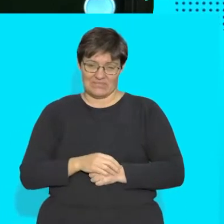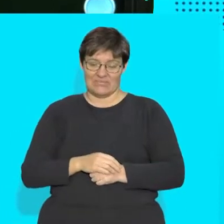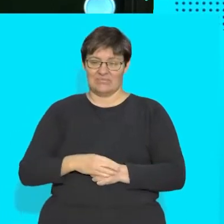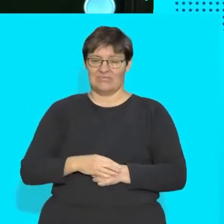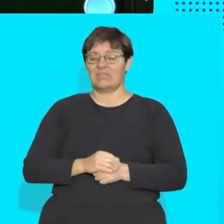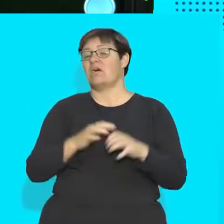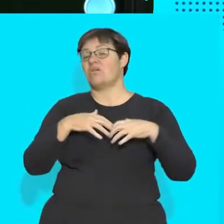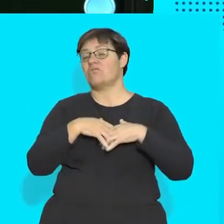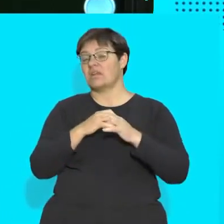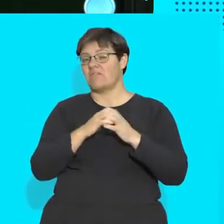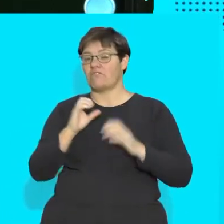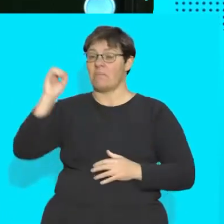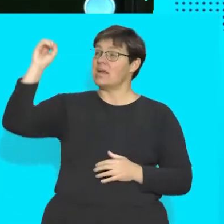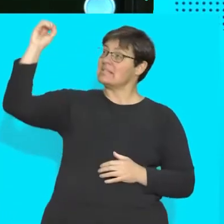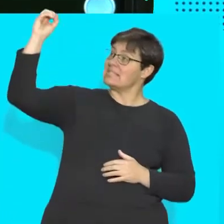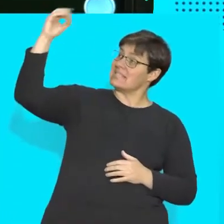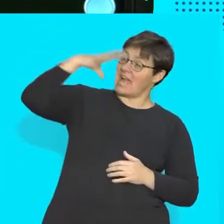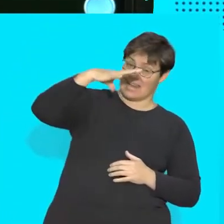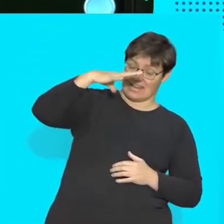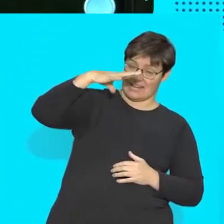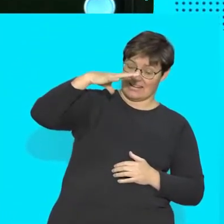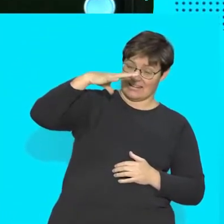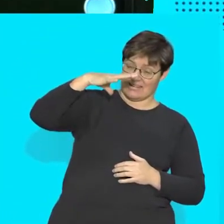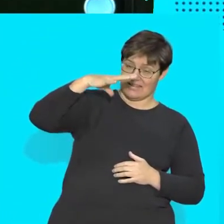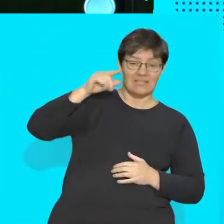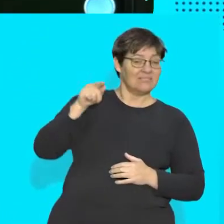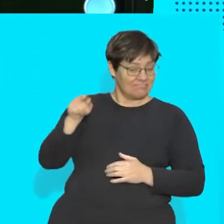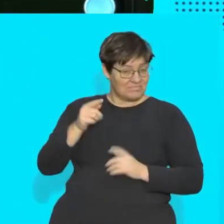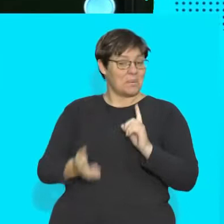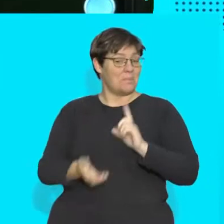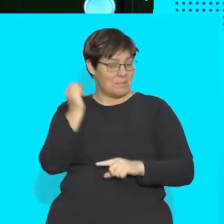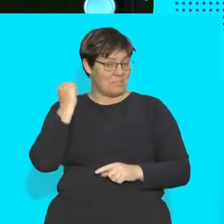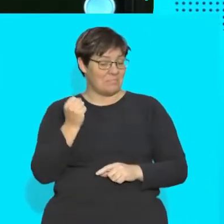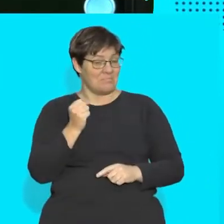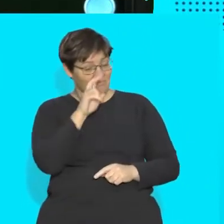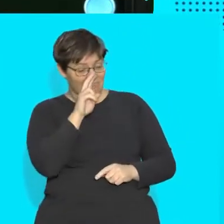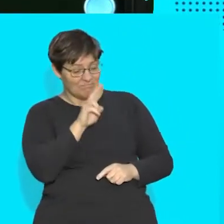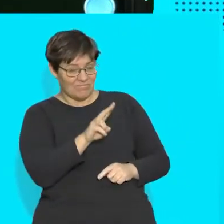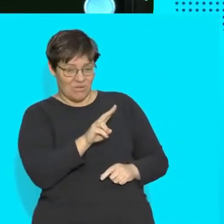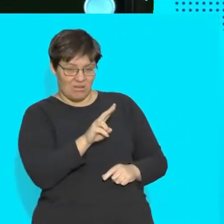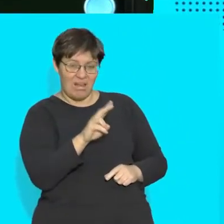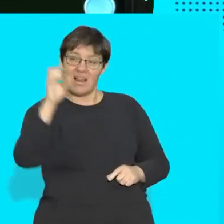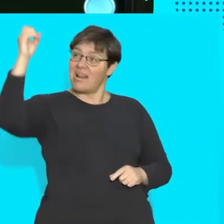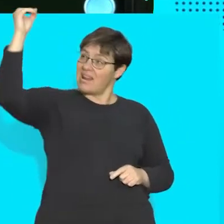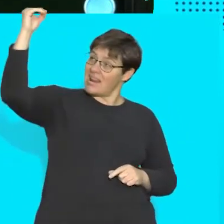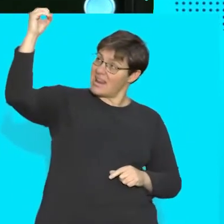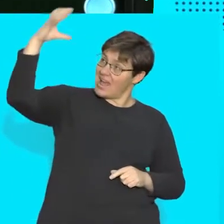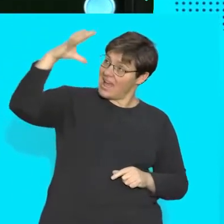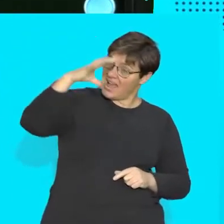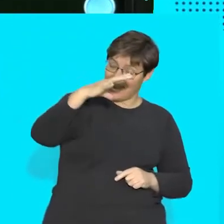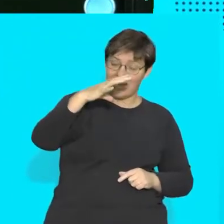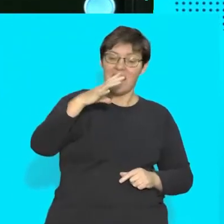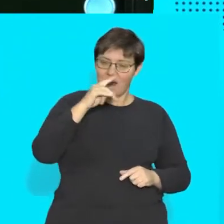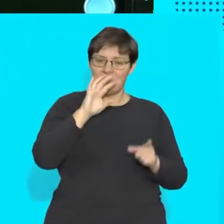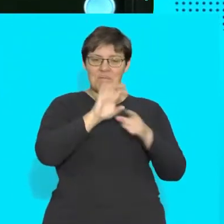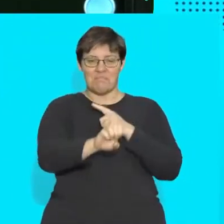these patterns from light from the sun, this is what they get when they look at the light coming from the sun. So that's how